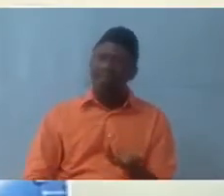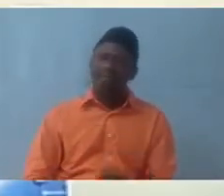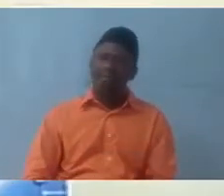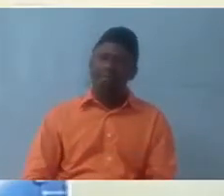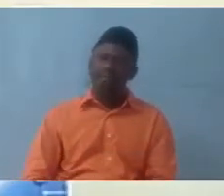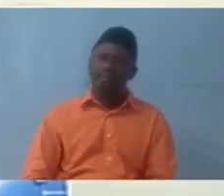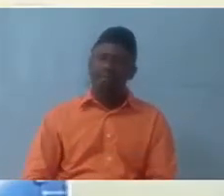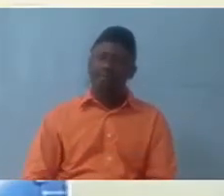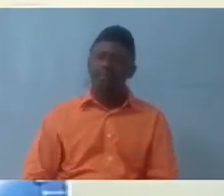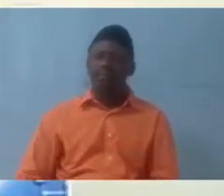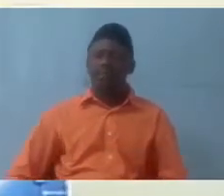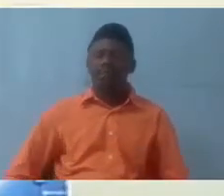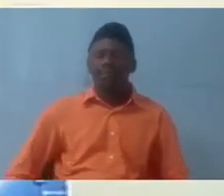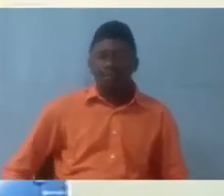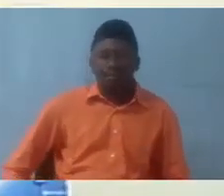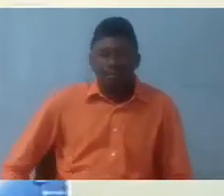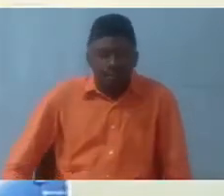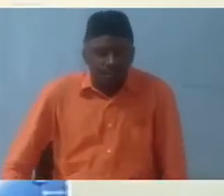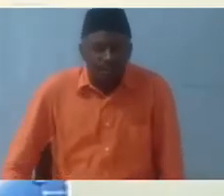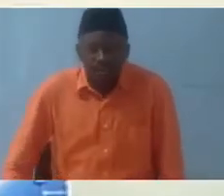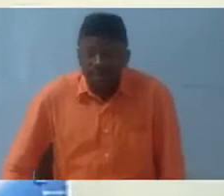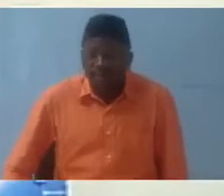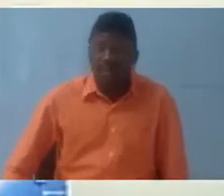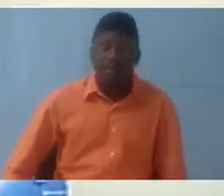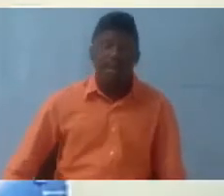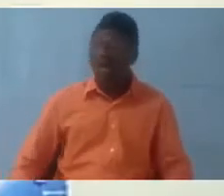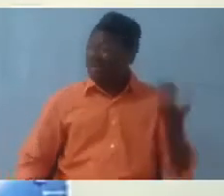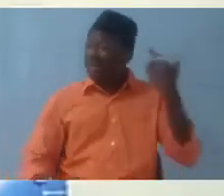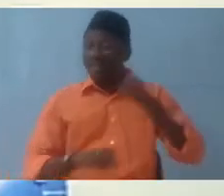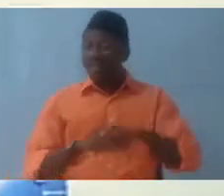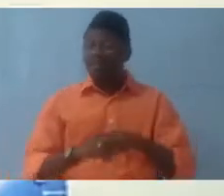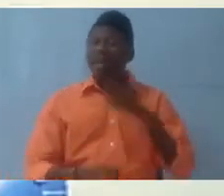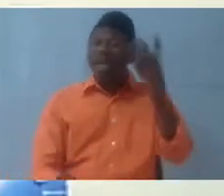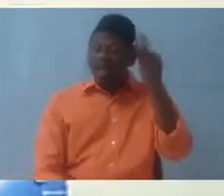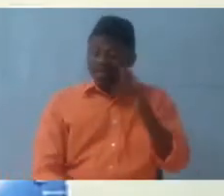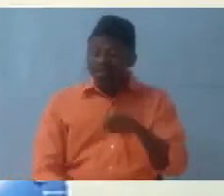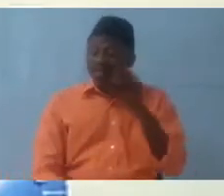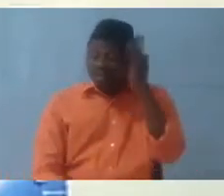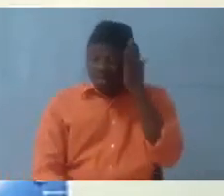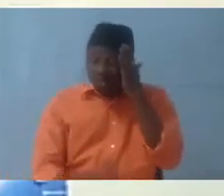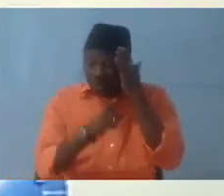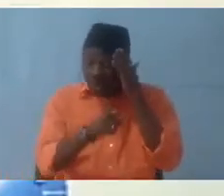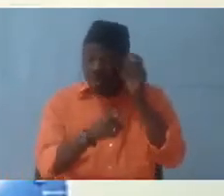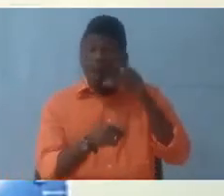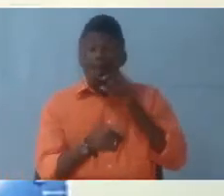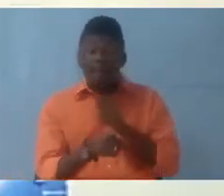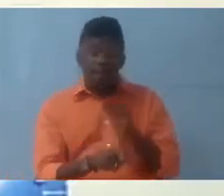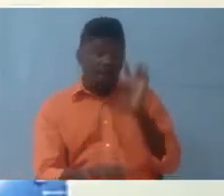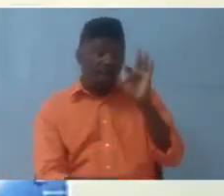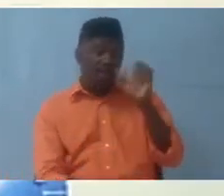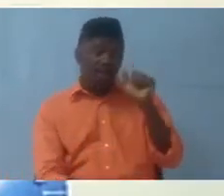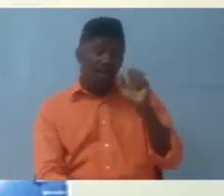If you know Fakbele at the time, bo xamé Fakbele ci waxtu, you will know that this was a